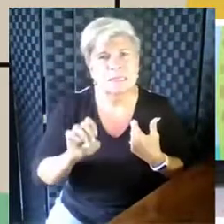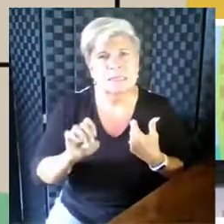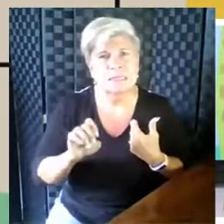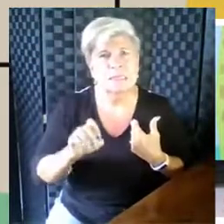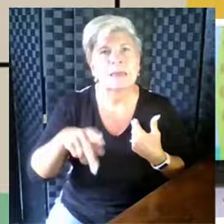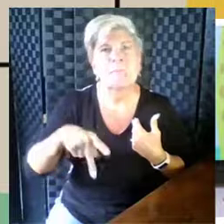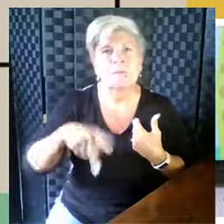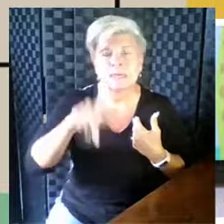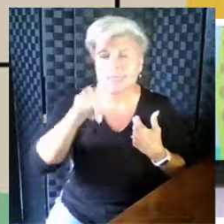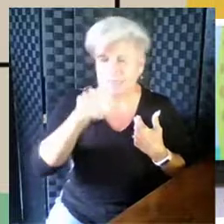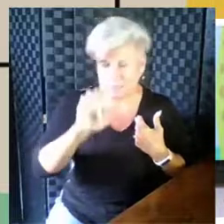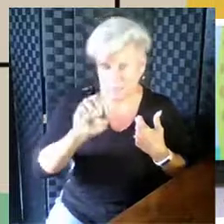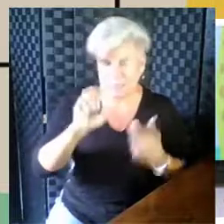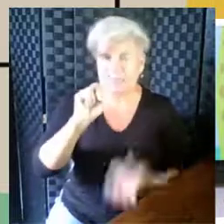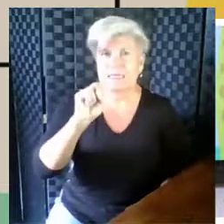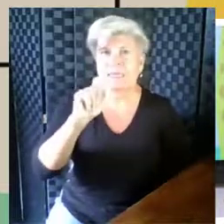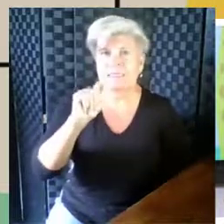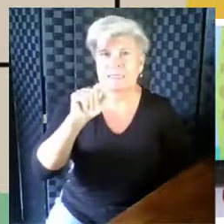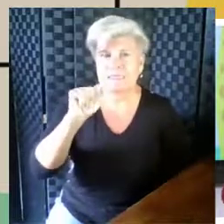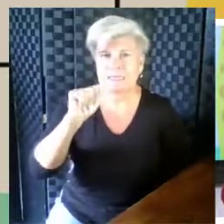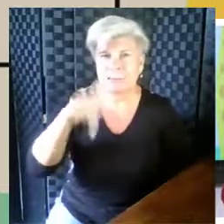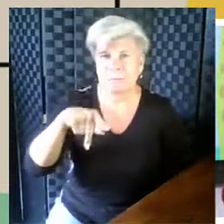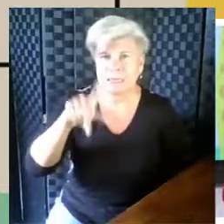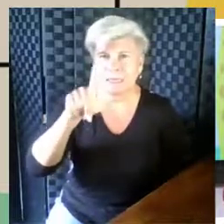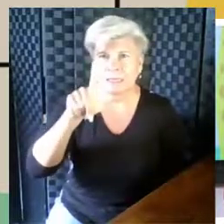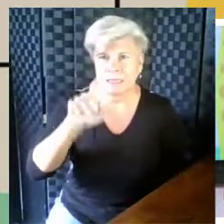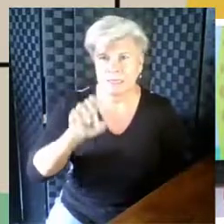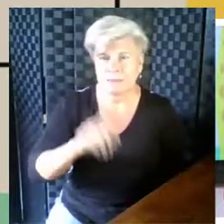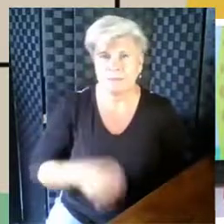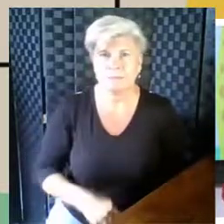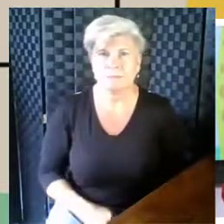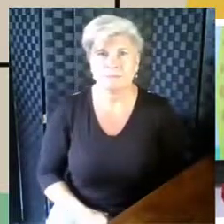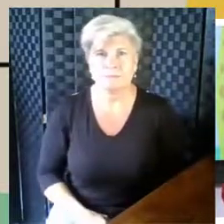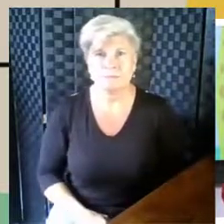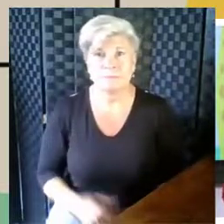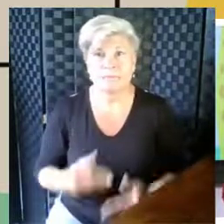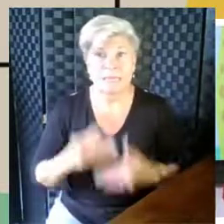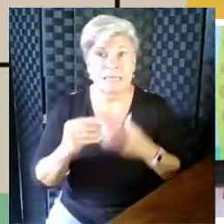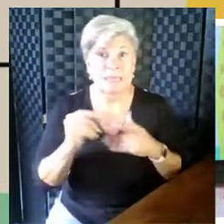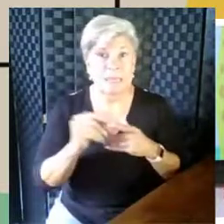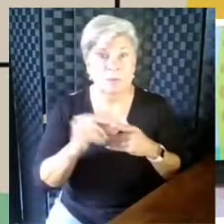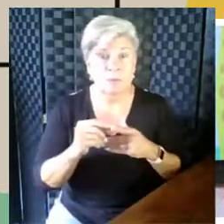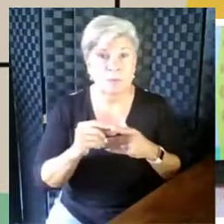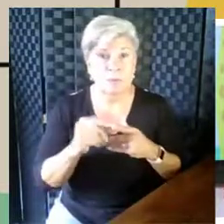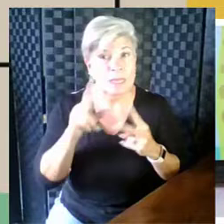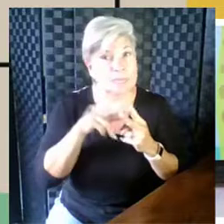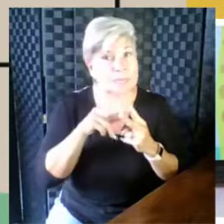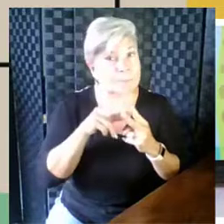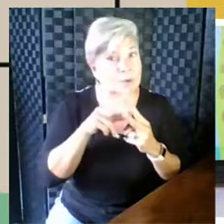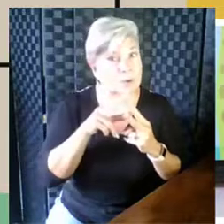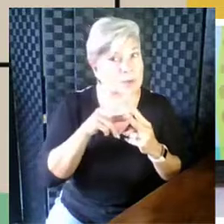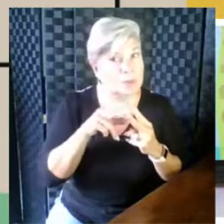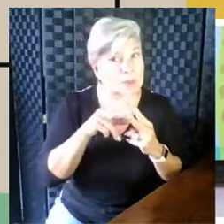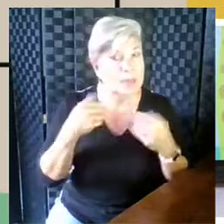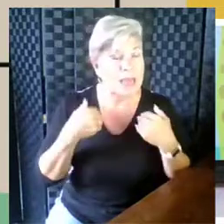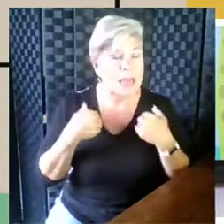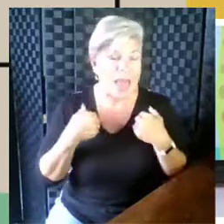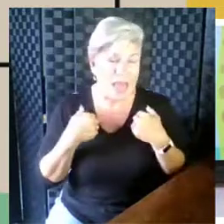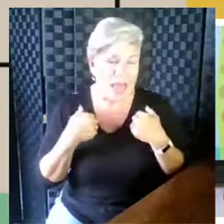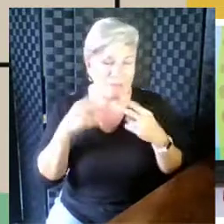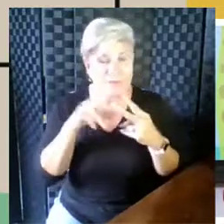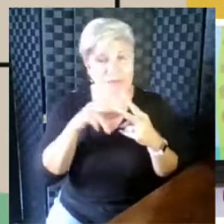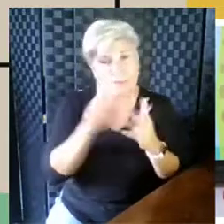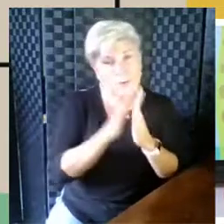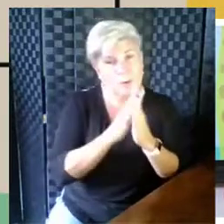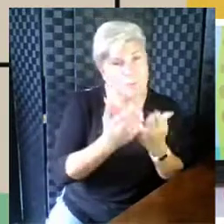If you said PLE, you are correct. The next word is couple. I have a couple